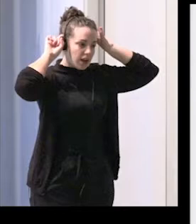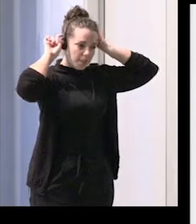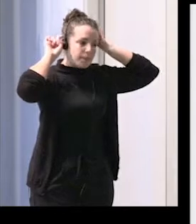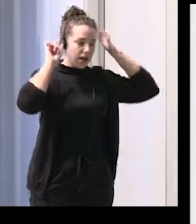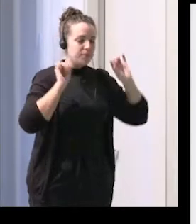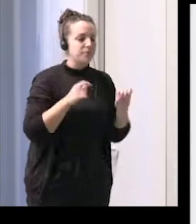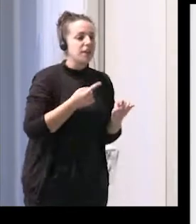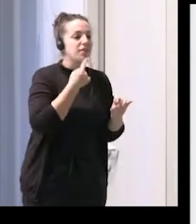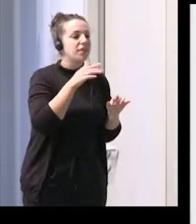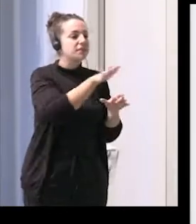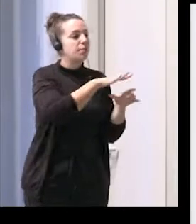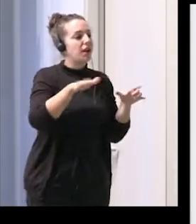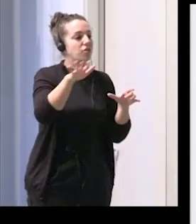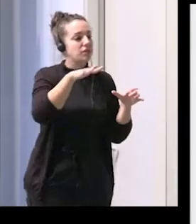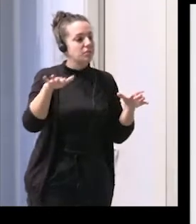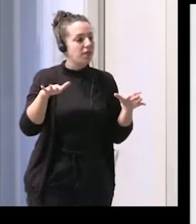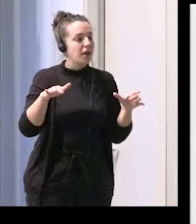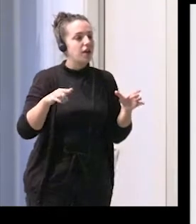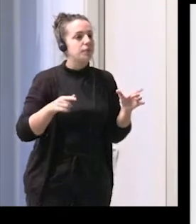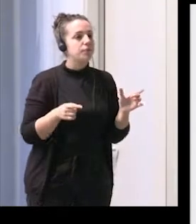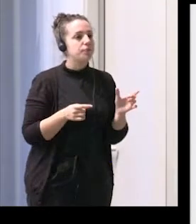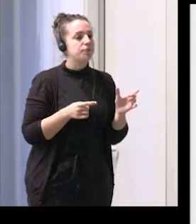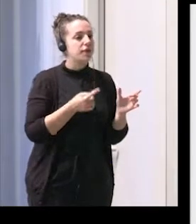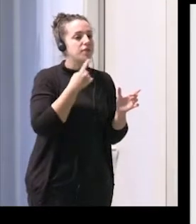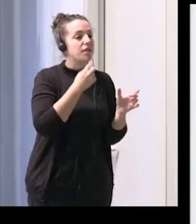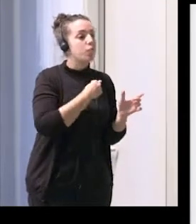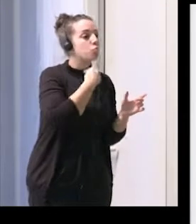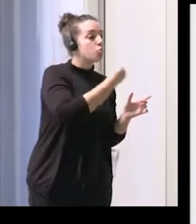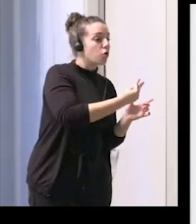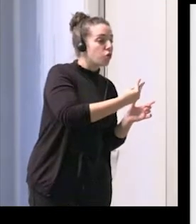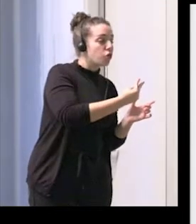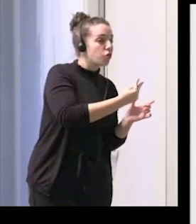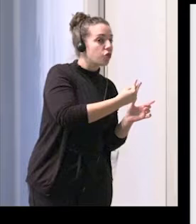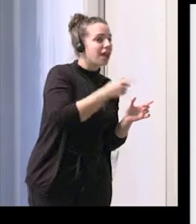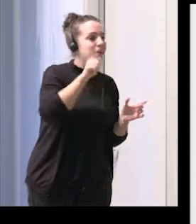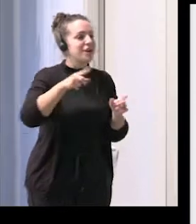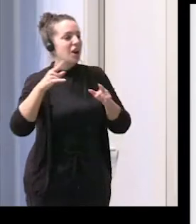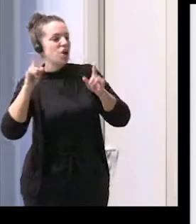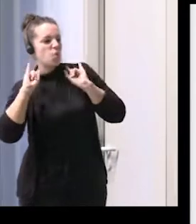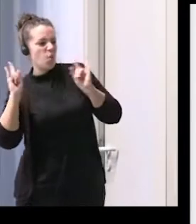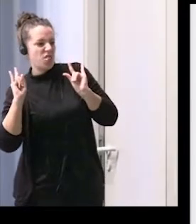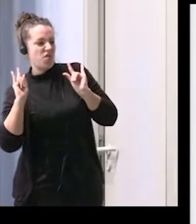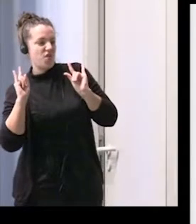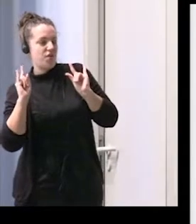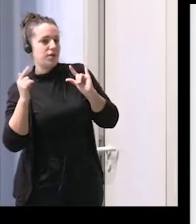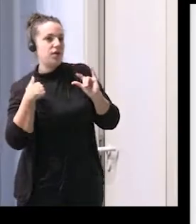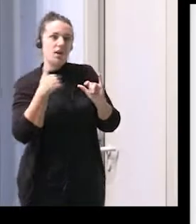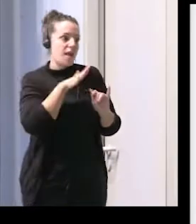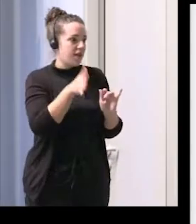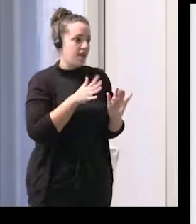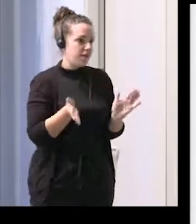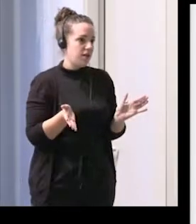between the sound, the speech sound that they're trying to listen to, and the noise. So that's amazing. Having